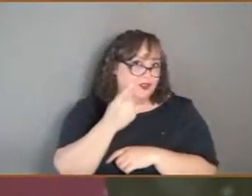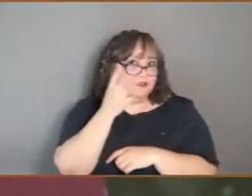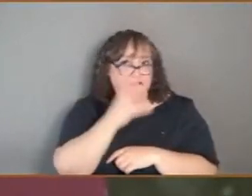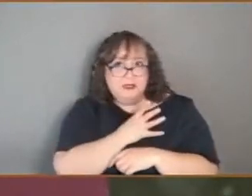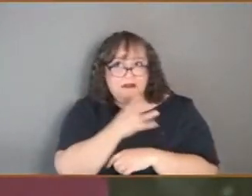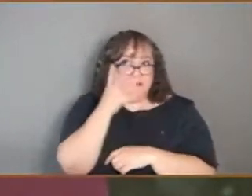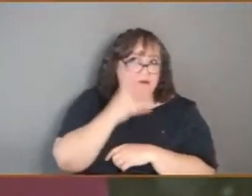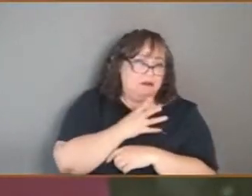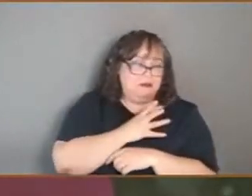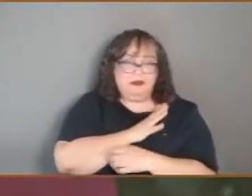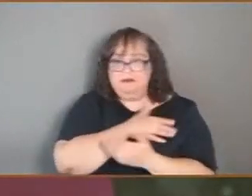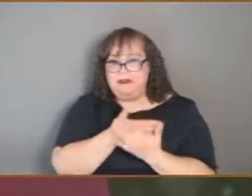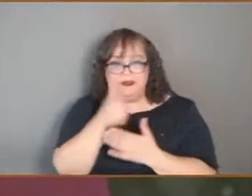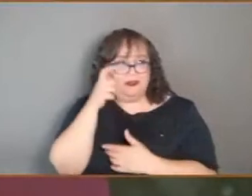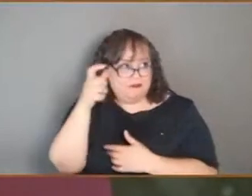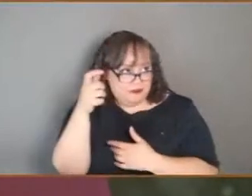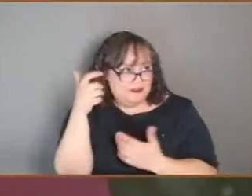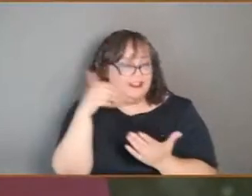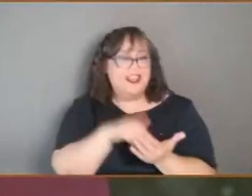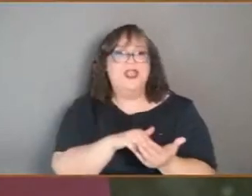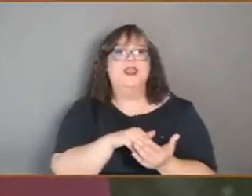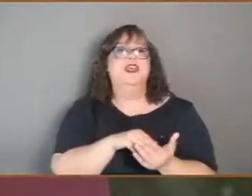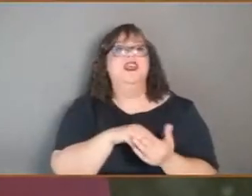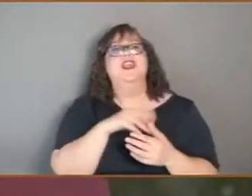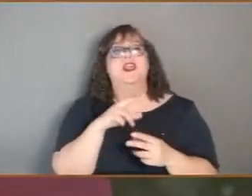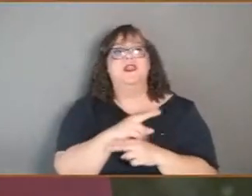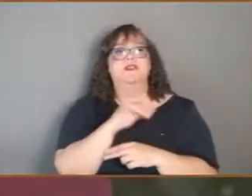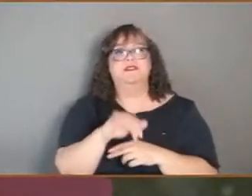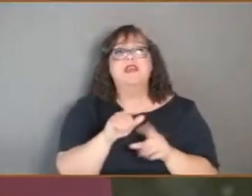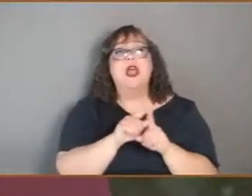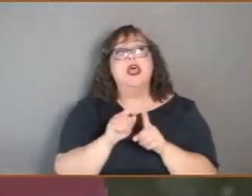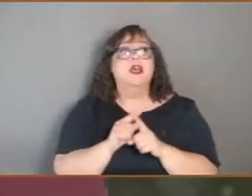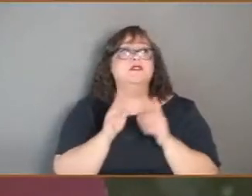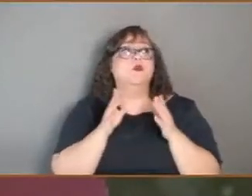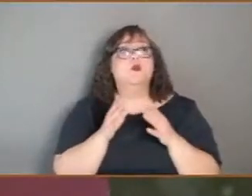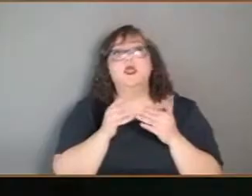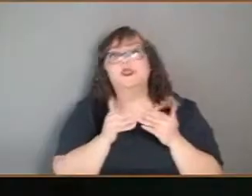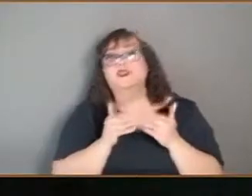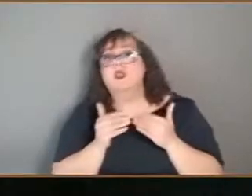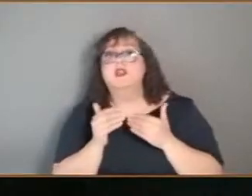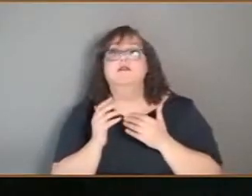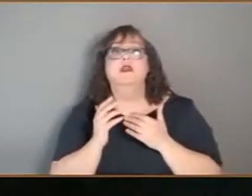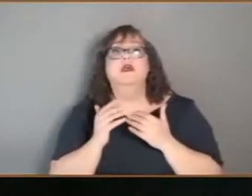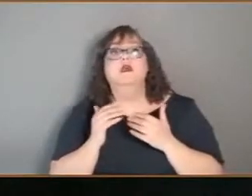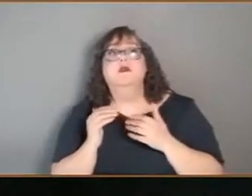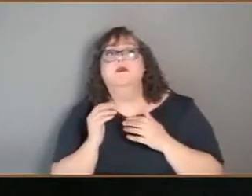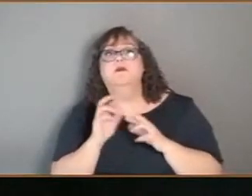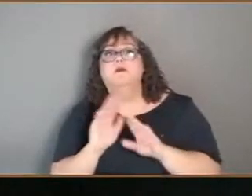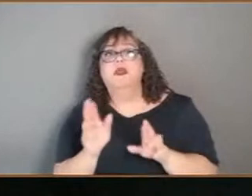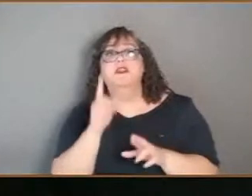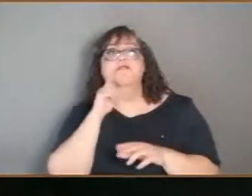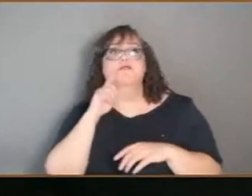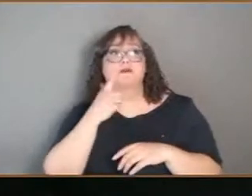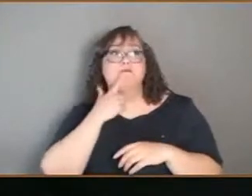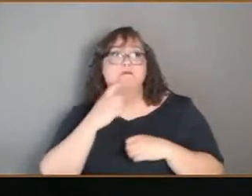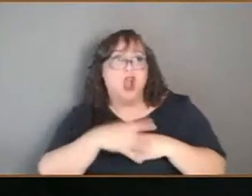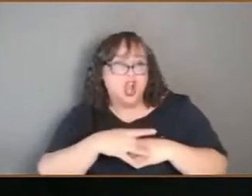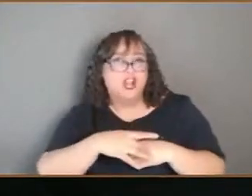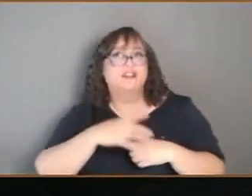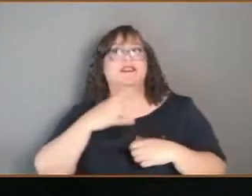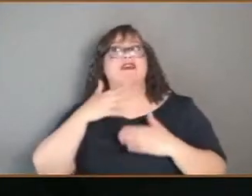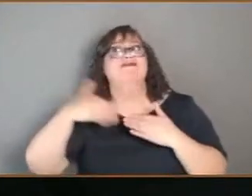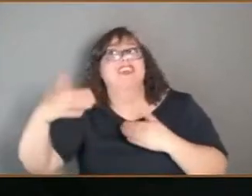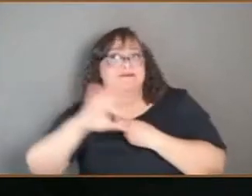moon and then use that as a stepping stone to keep going further, Mars and hopefully beyond. Yeah, one step at a time, but we'll get there, I think. Lucy